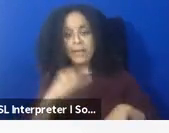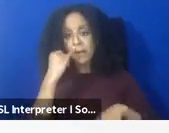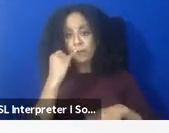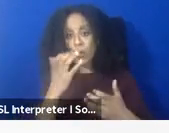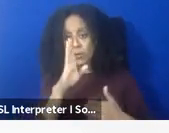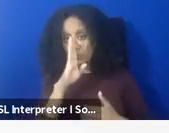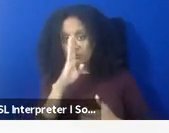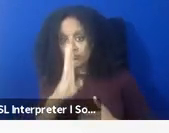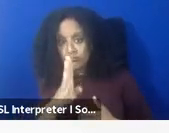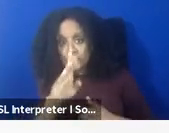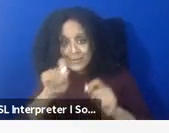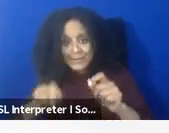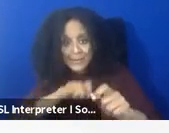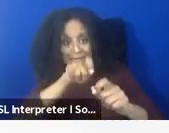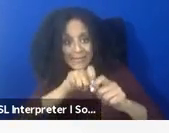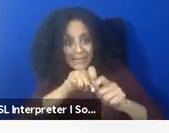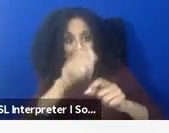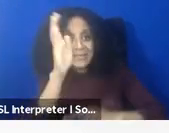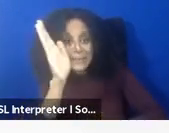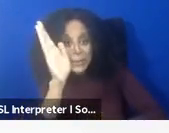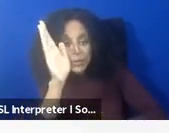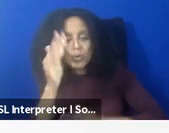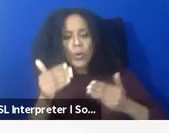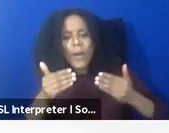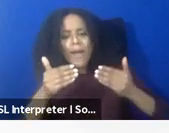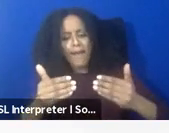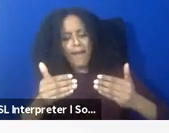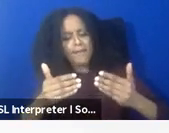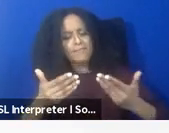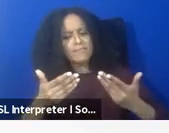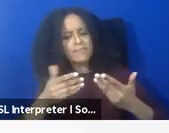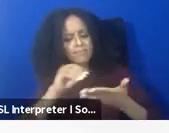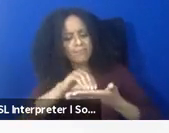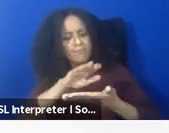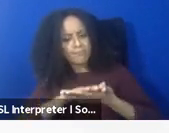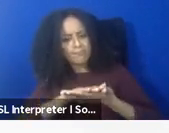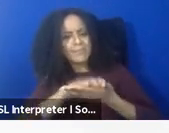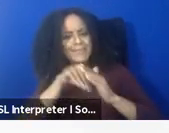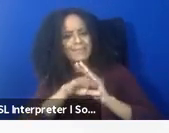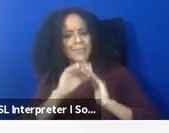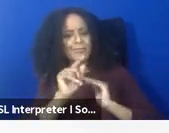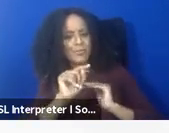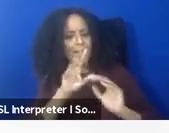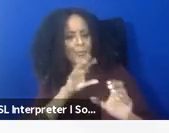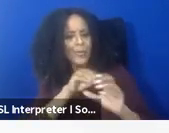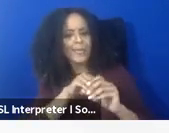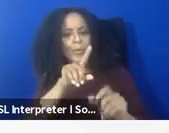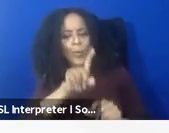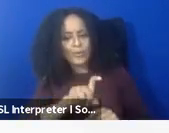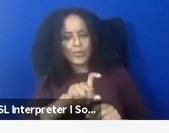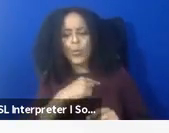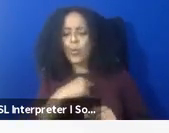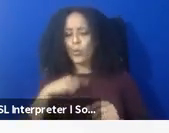your question to a particular speaker, please feel free to note that in your question. We will do our best to answer